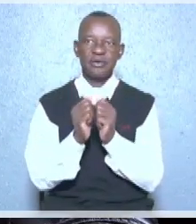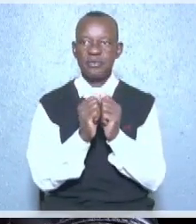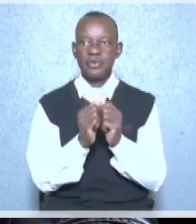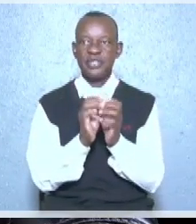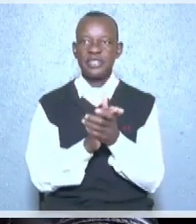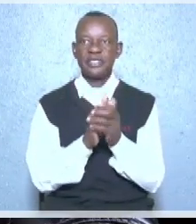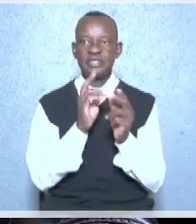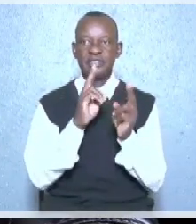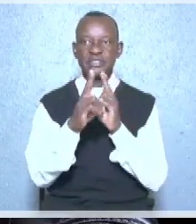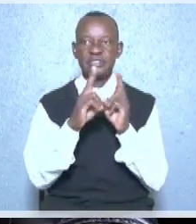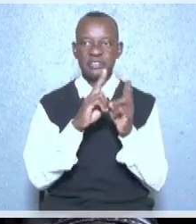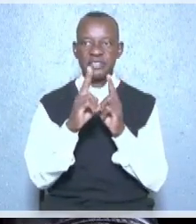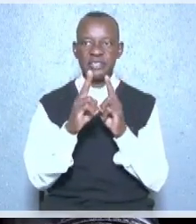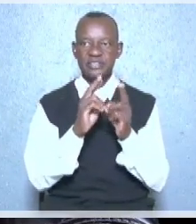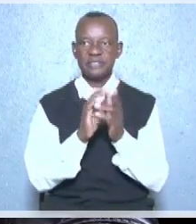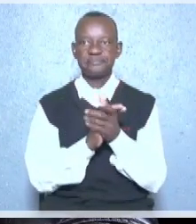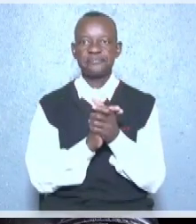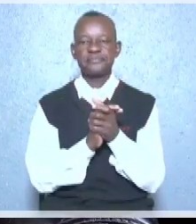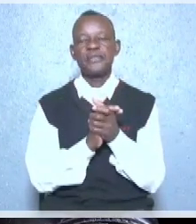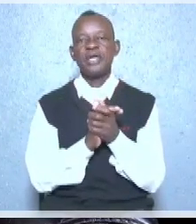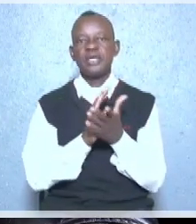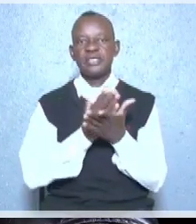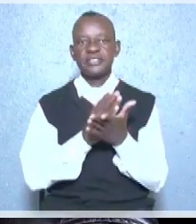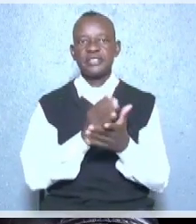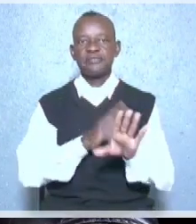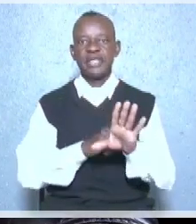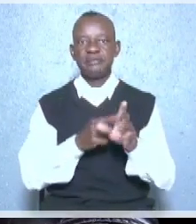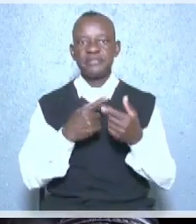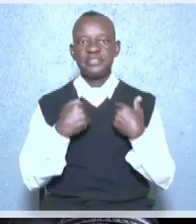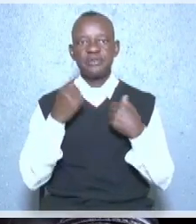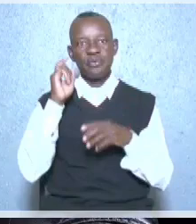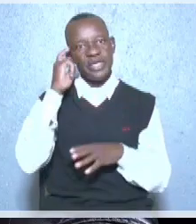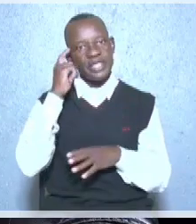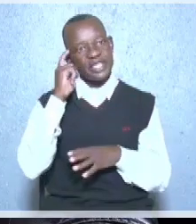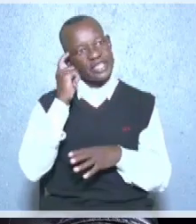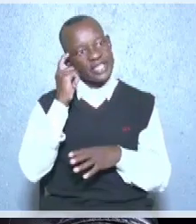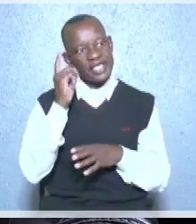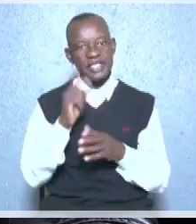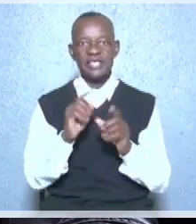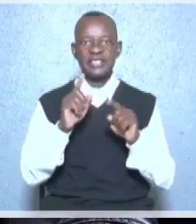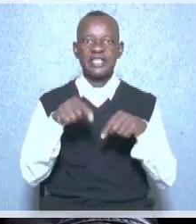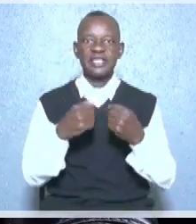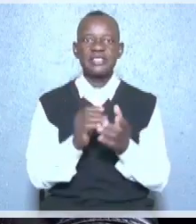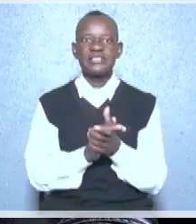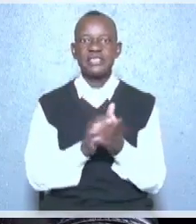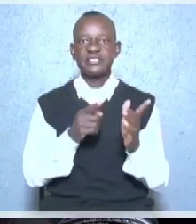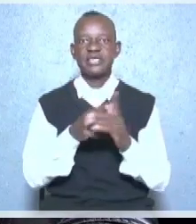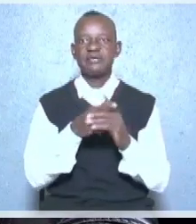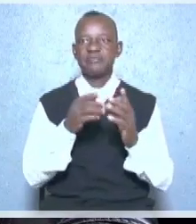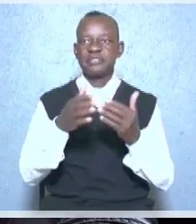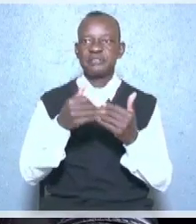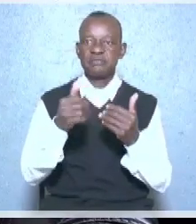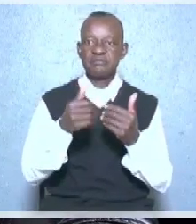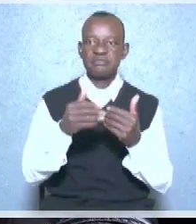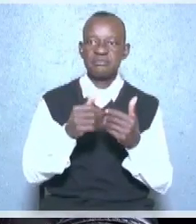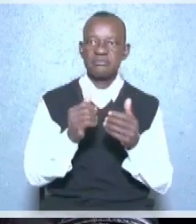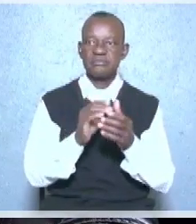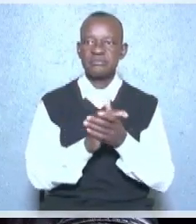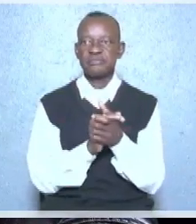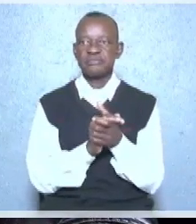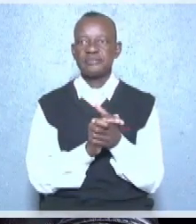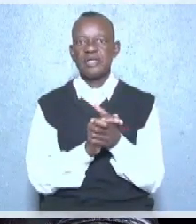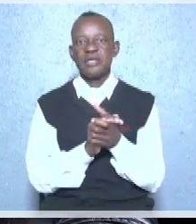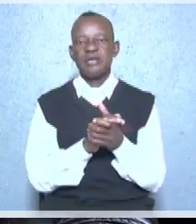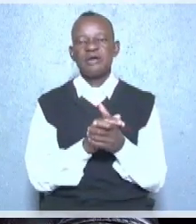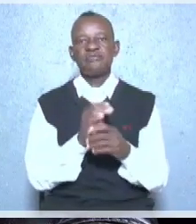be put on a silver platter for us and to say, this is how I'm going to contribute towards your career or your